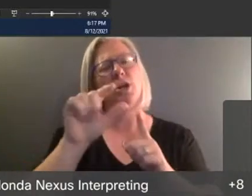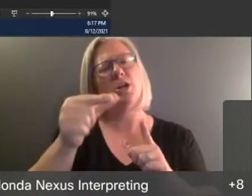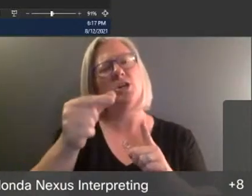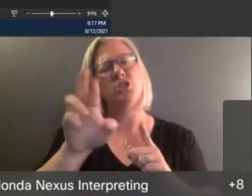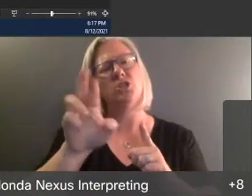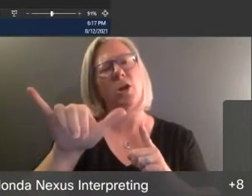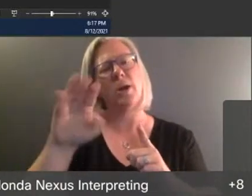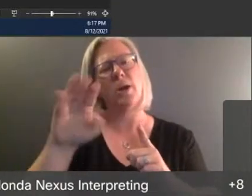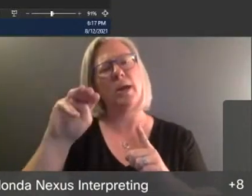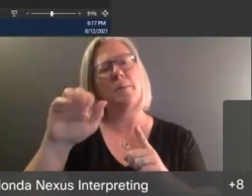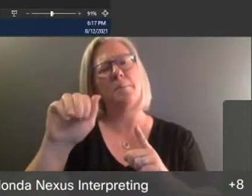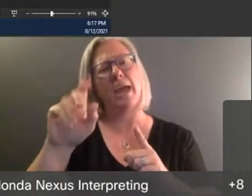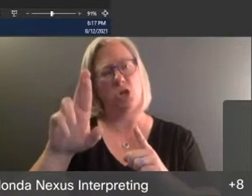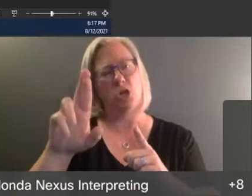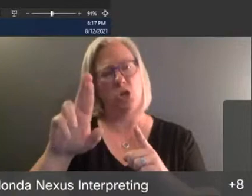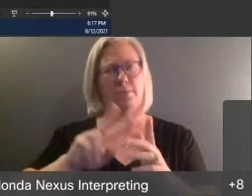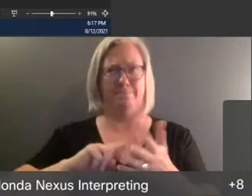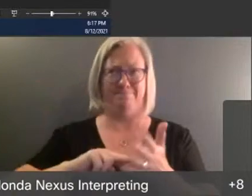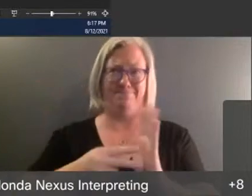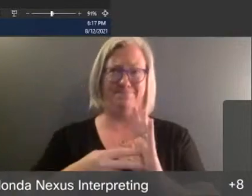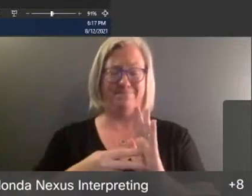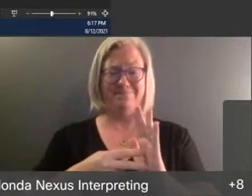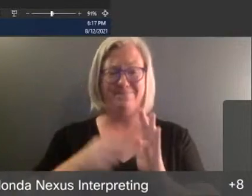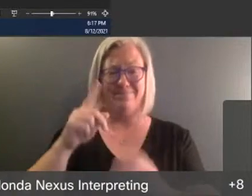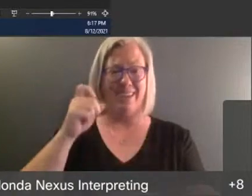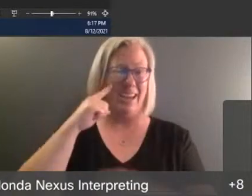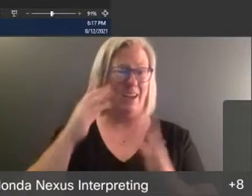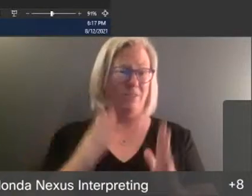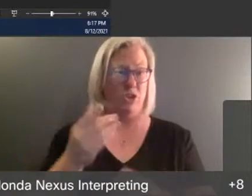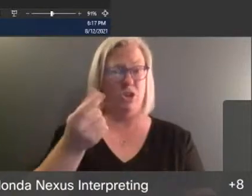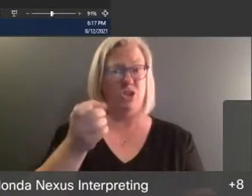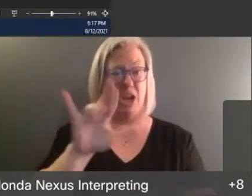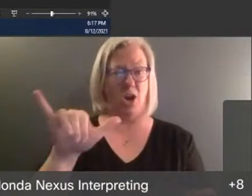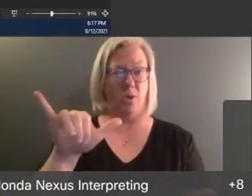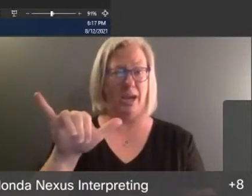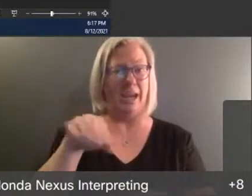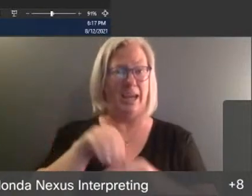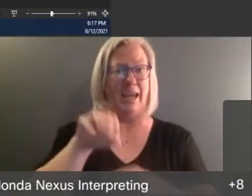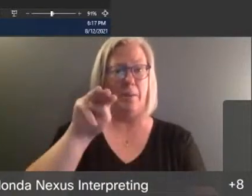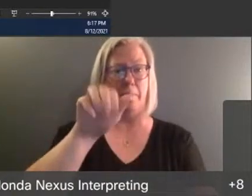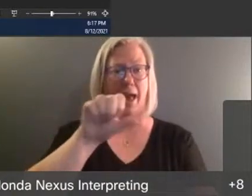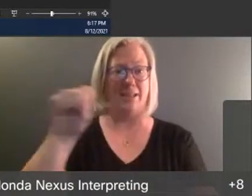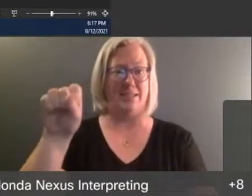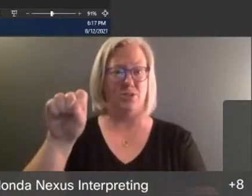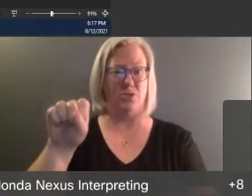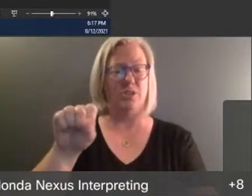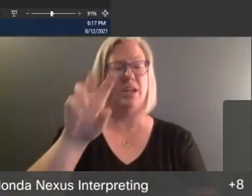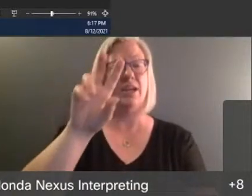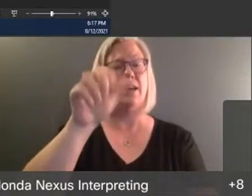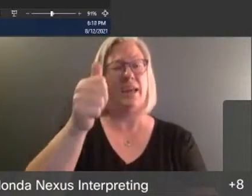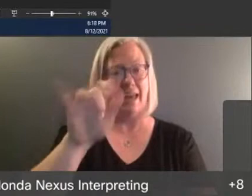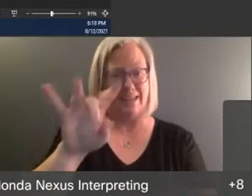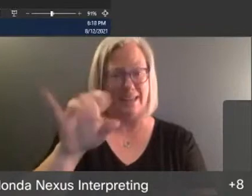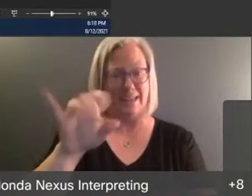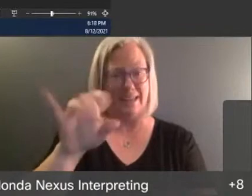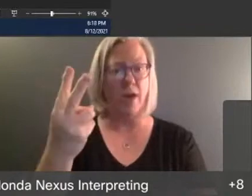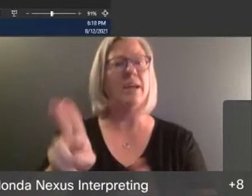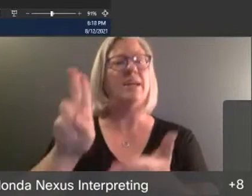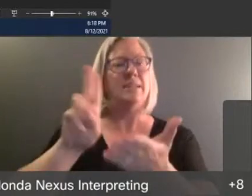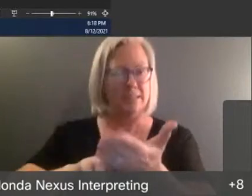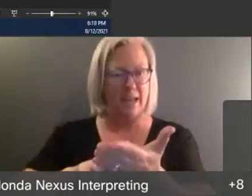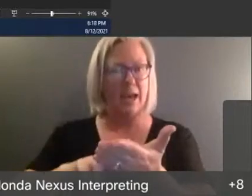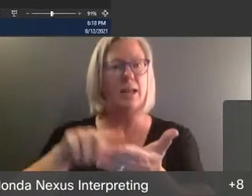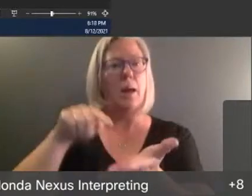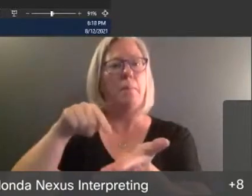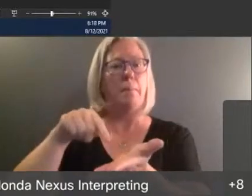the fact that Governor Gerry of Massachusetts in 1812 signed a bill that